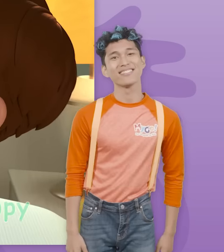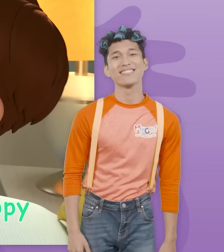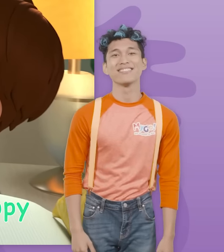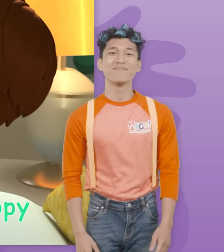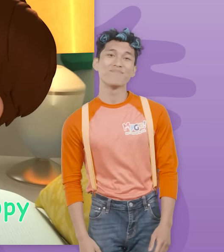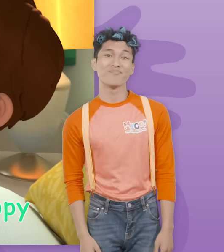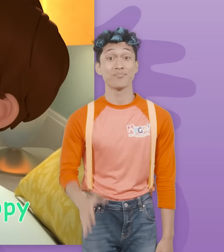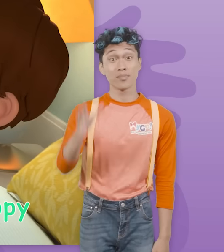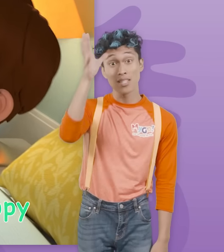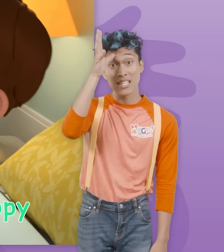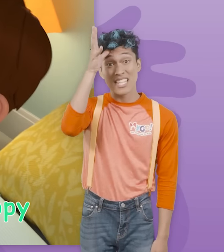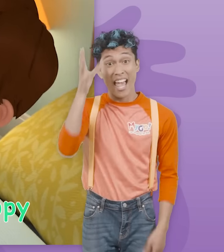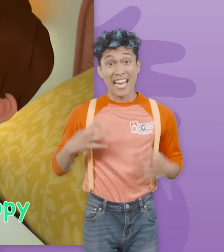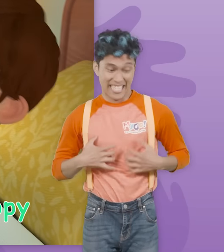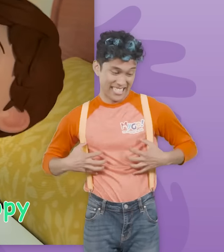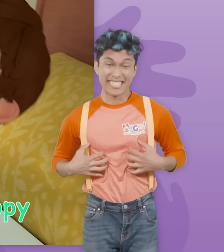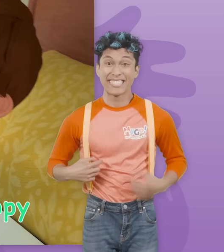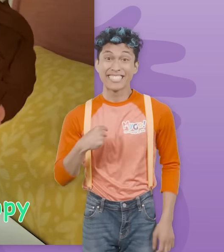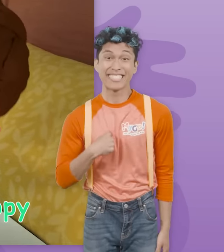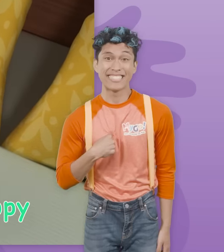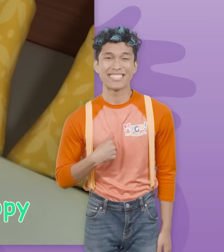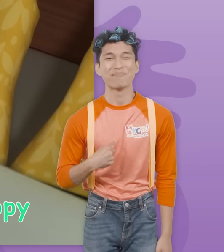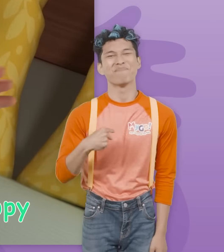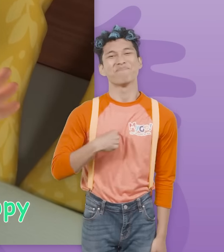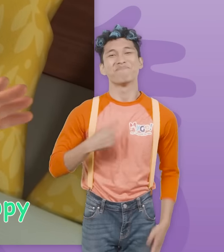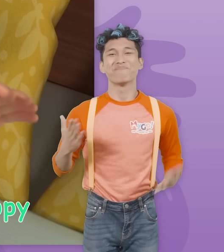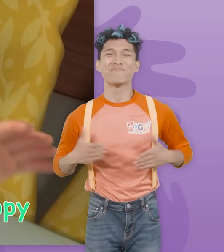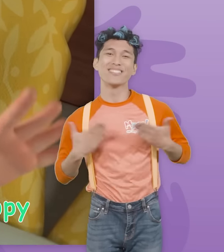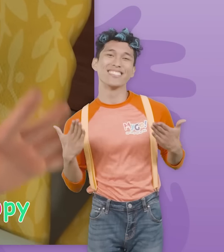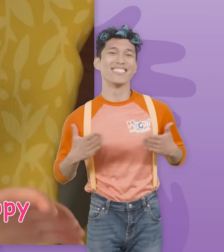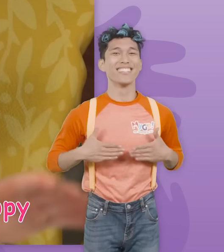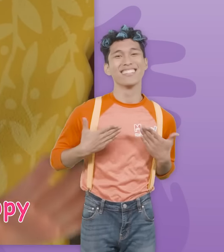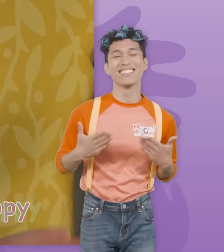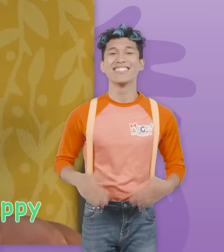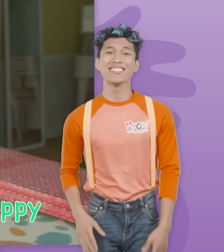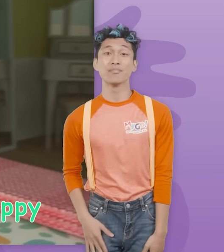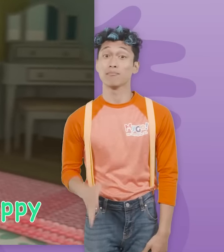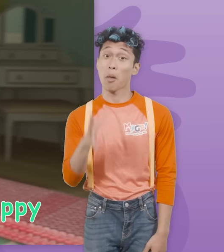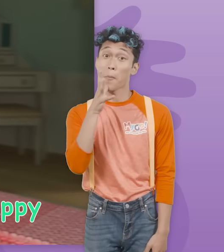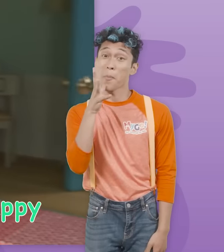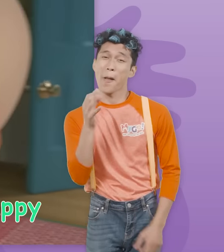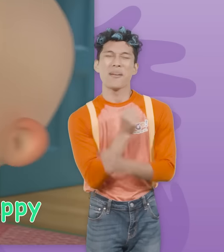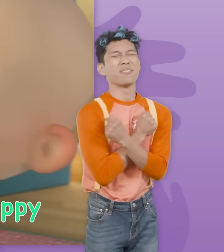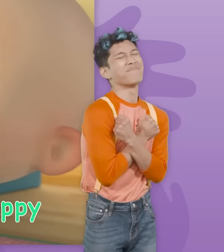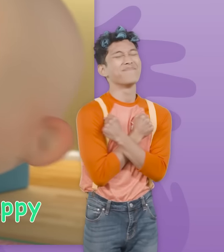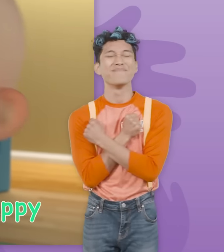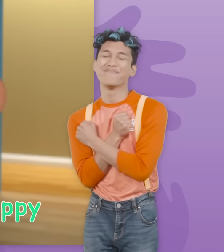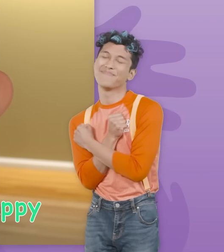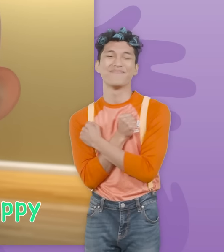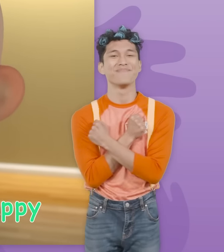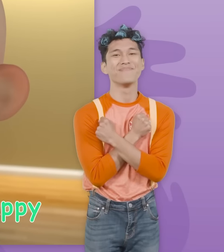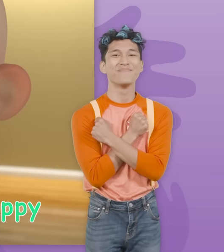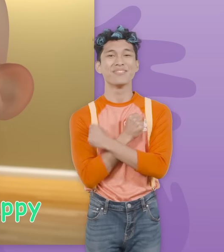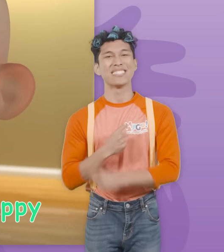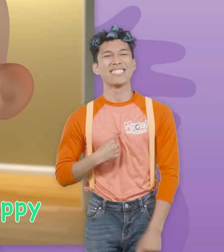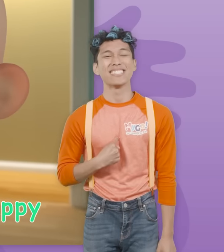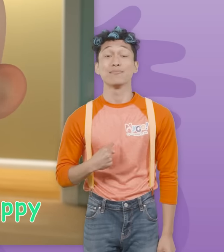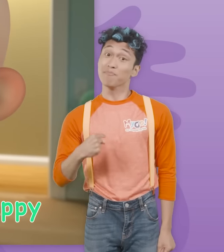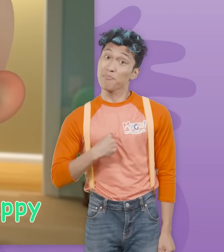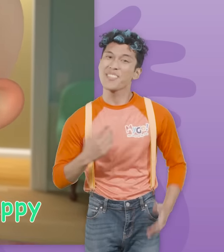When Daddy tickles me It makes me happy When Mommy gives a hug